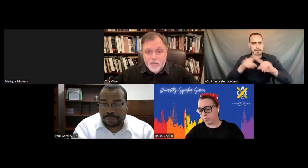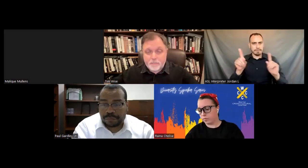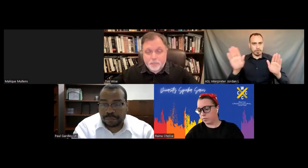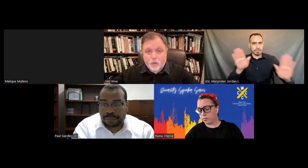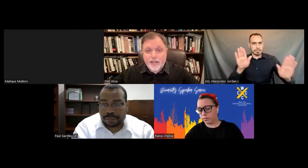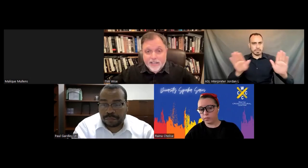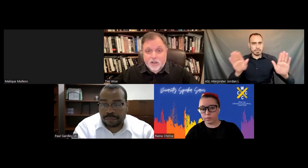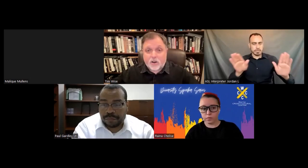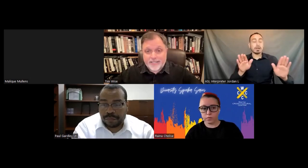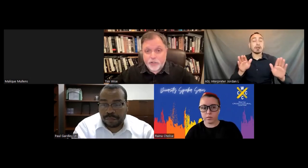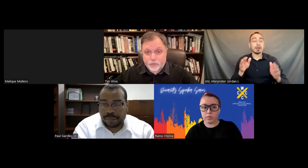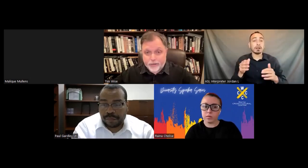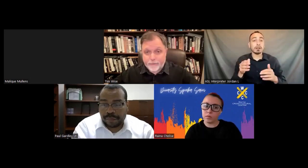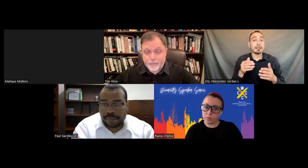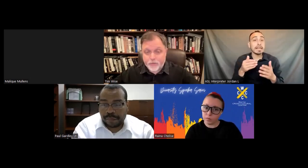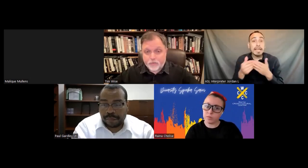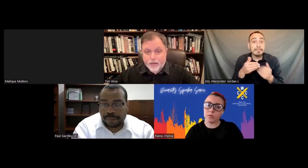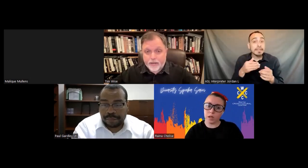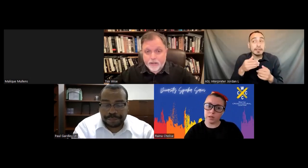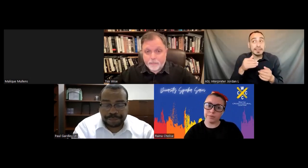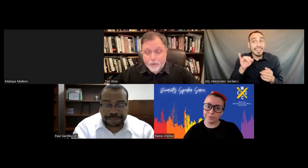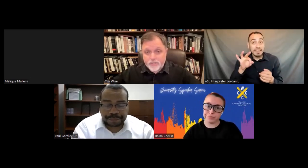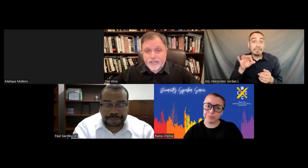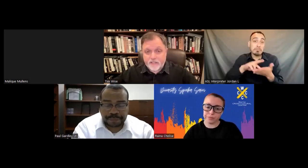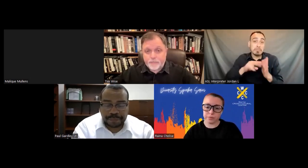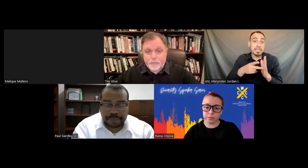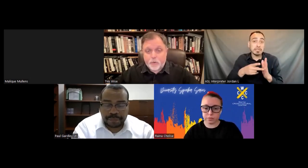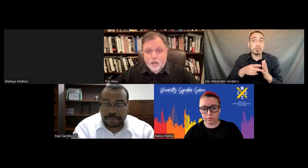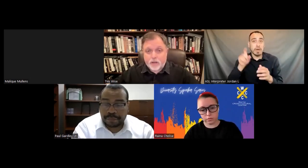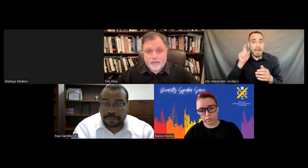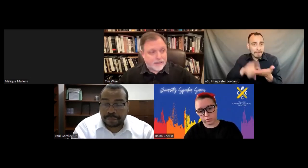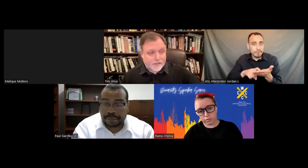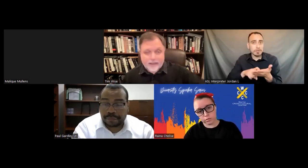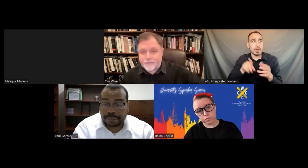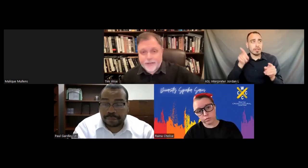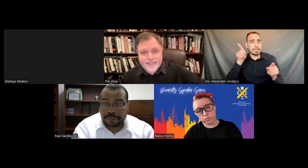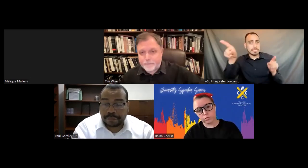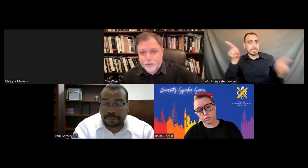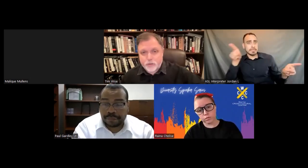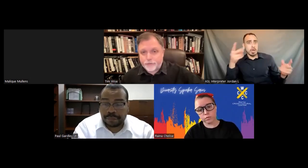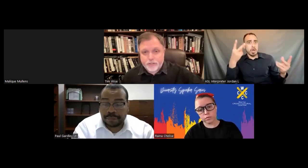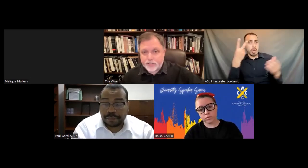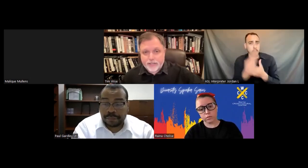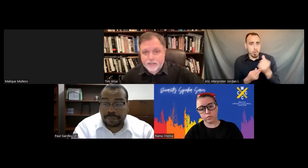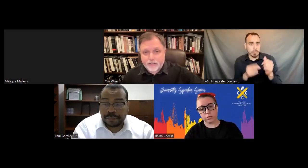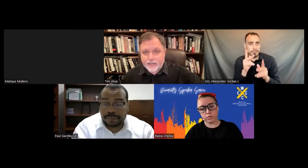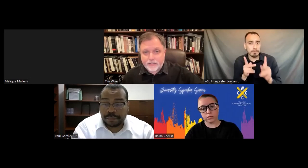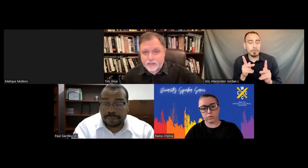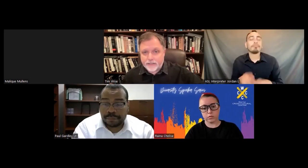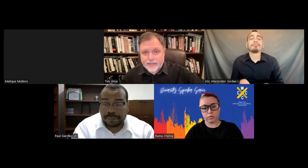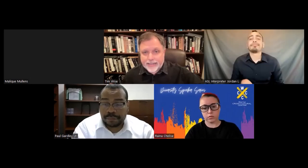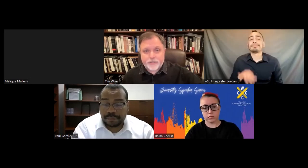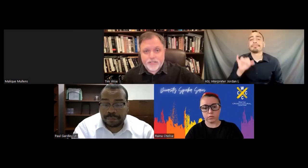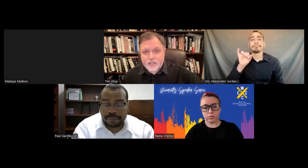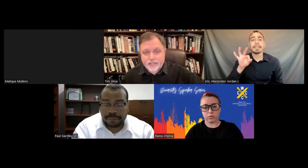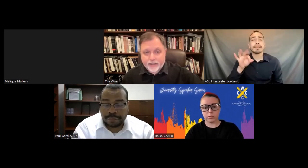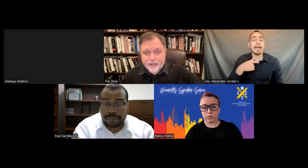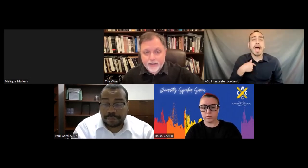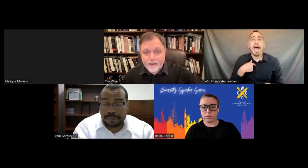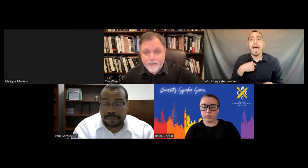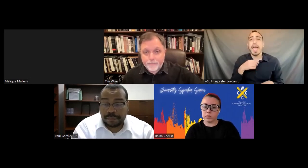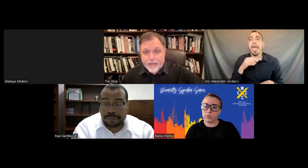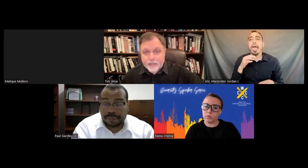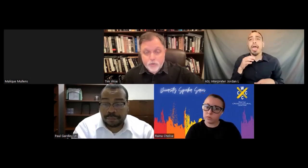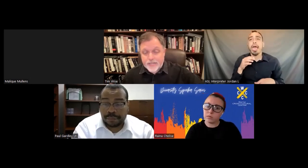sets of people can cause injury, right? Both sets of people can, it's like if I step on your foot in the cafeteria